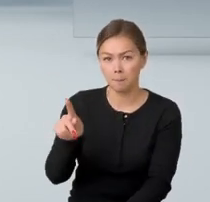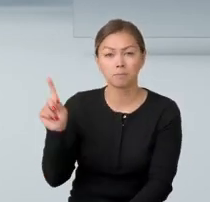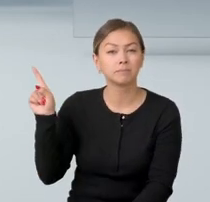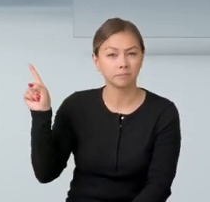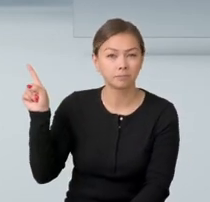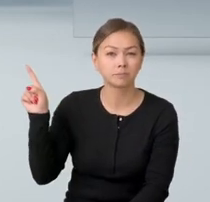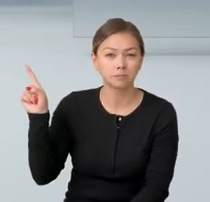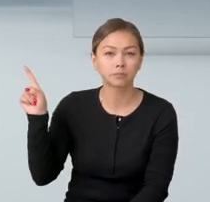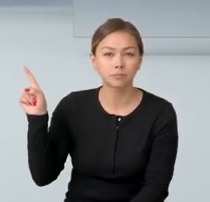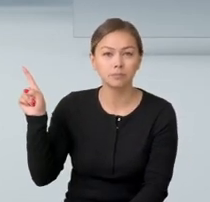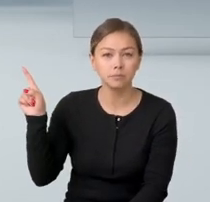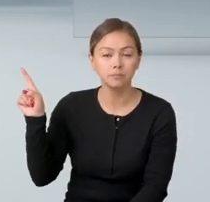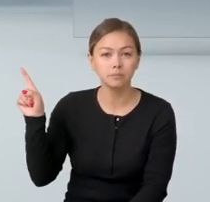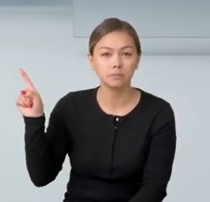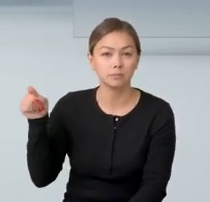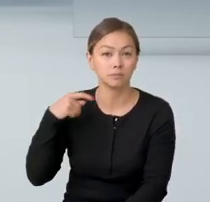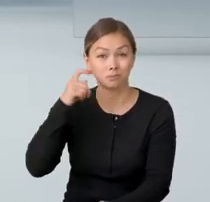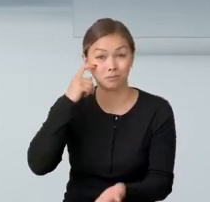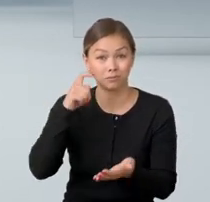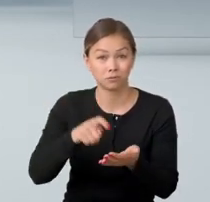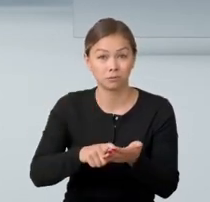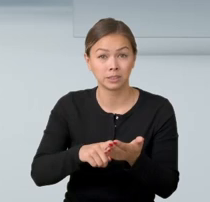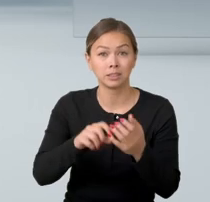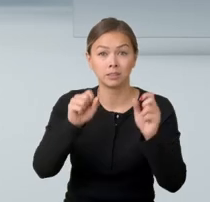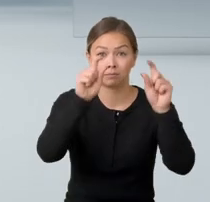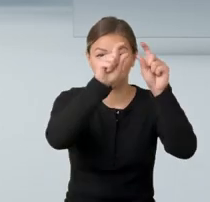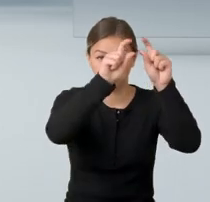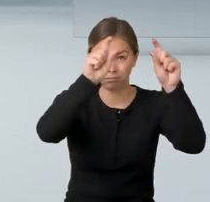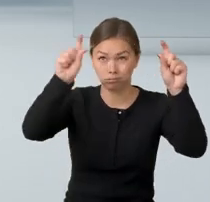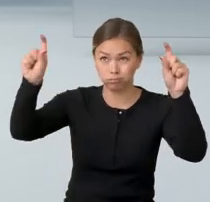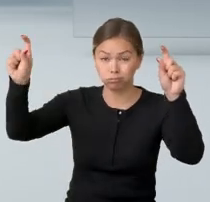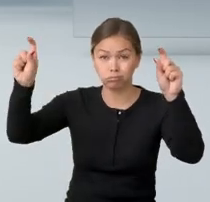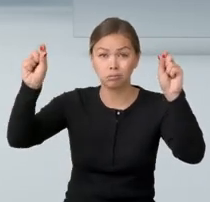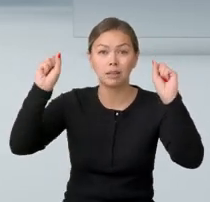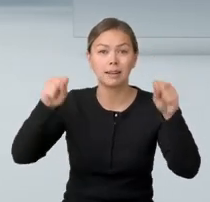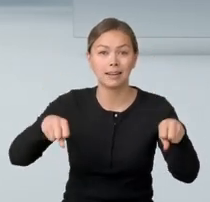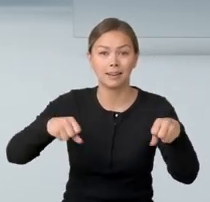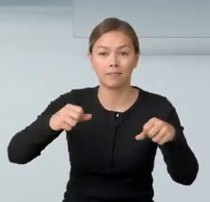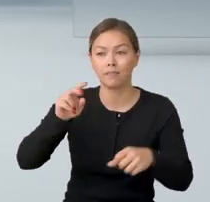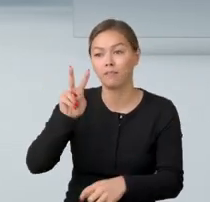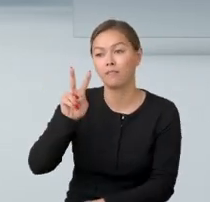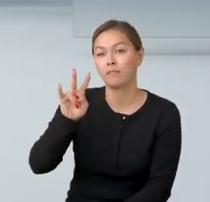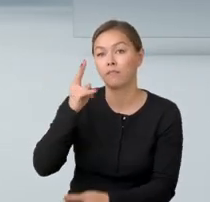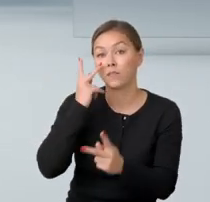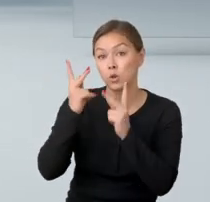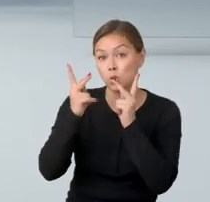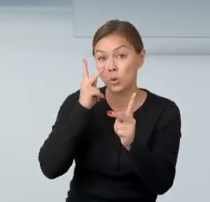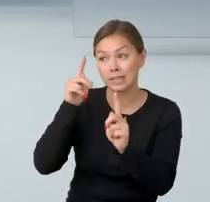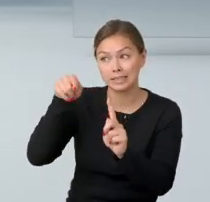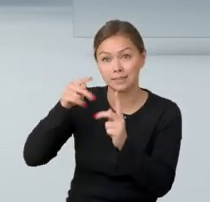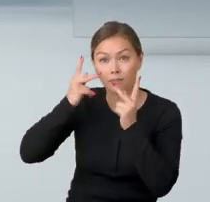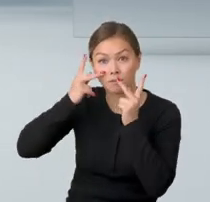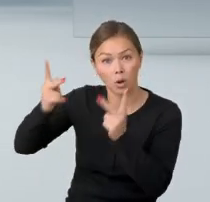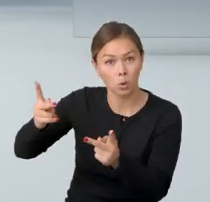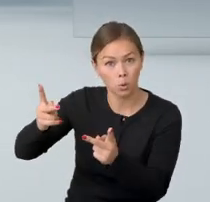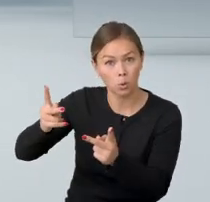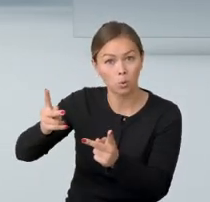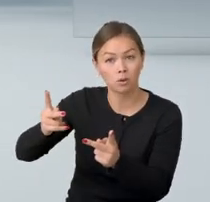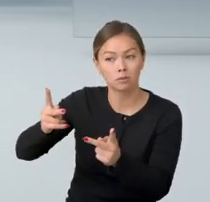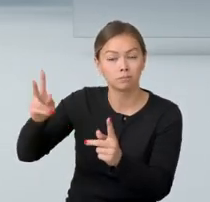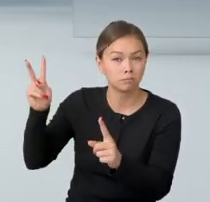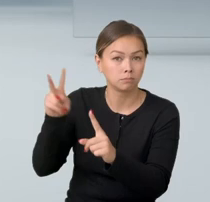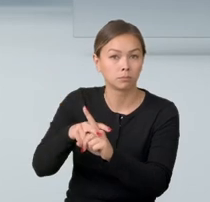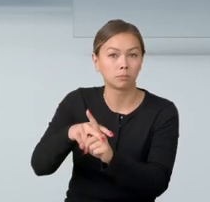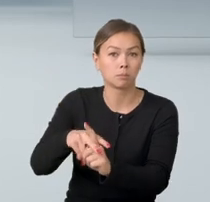again I am on my model driven app and in the ribbon I have the visualize this view